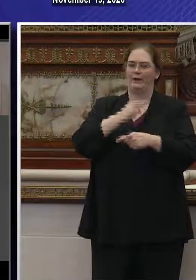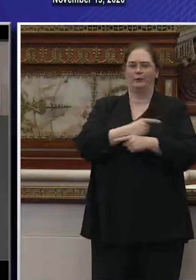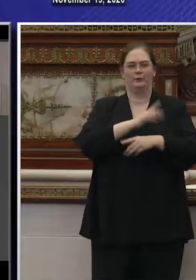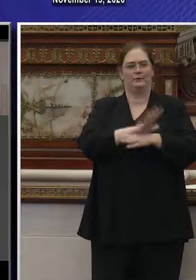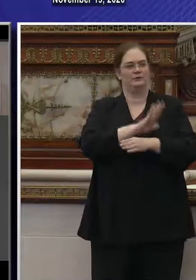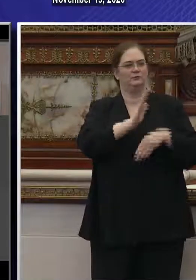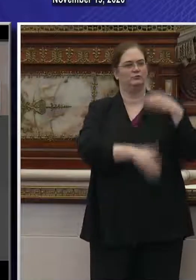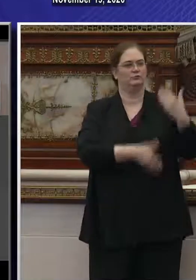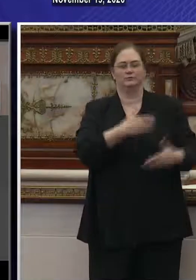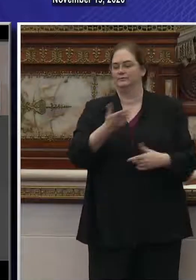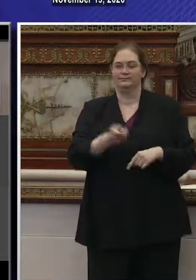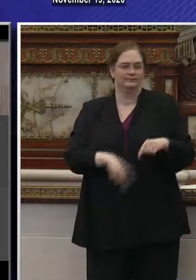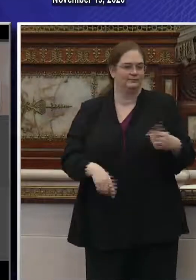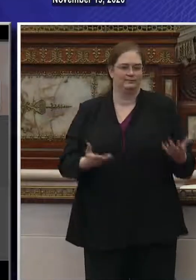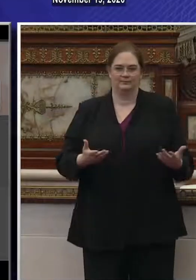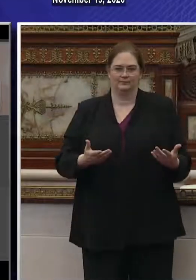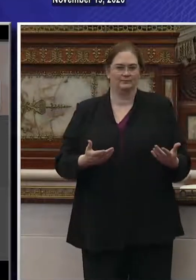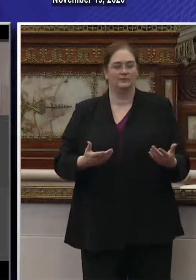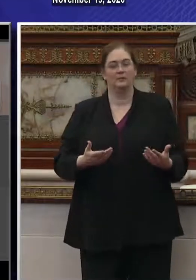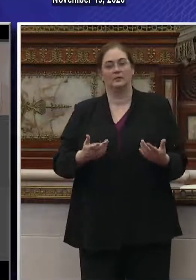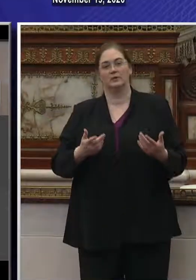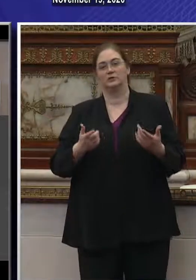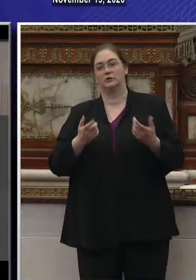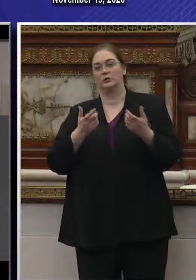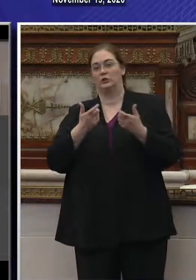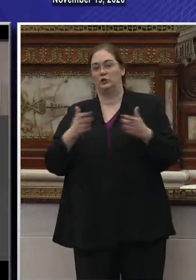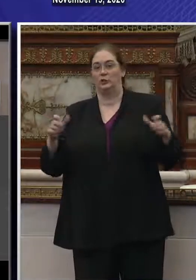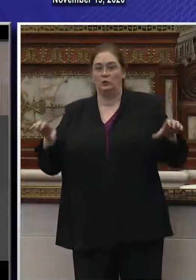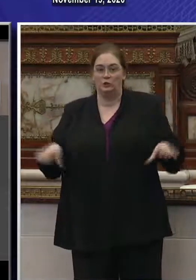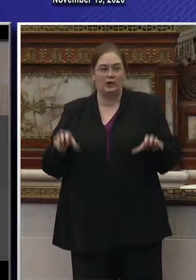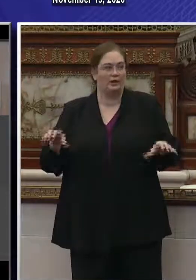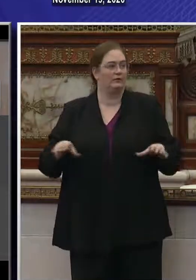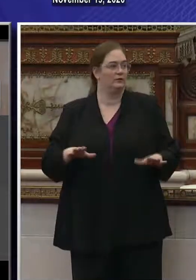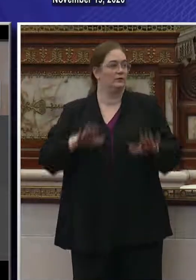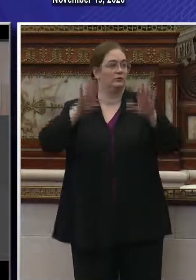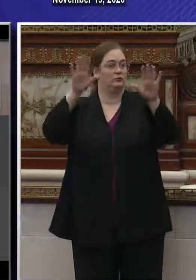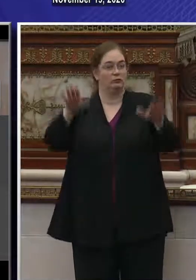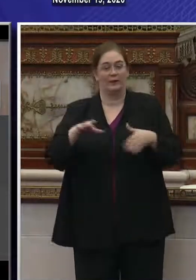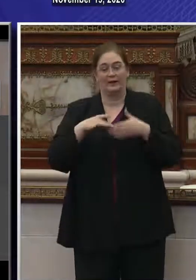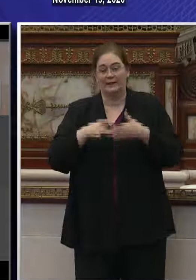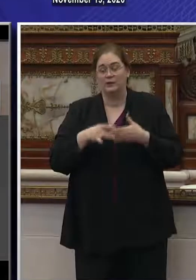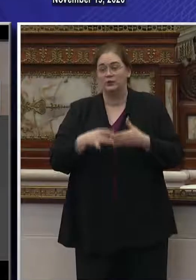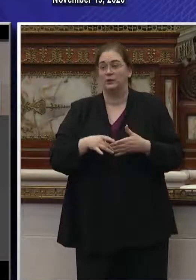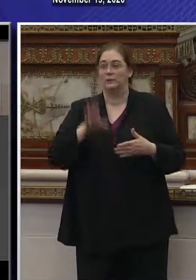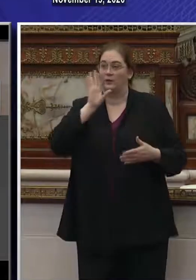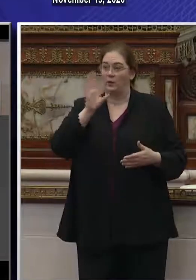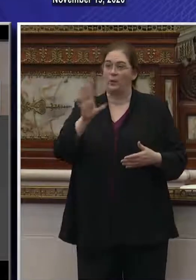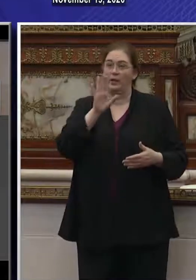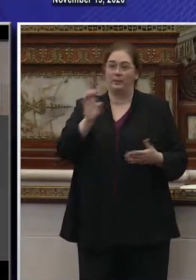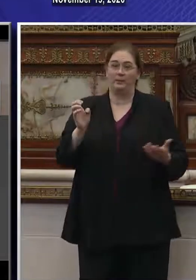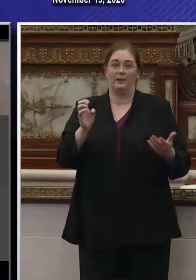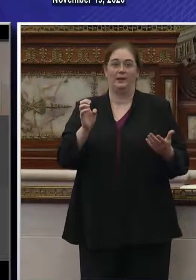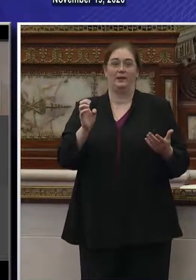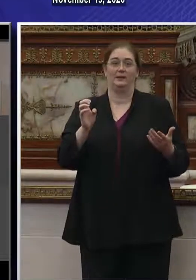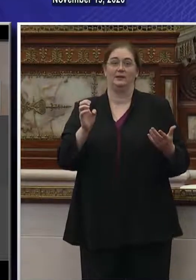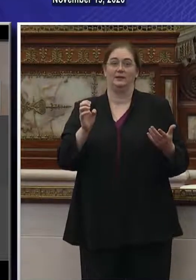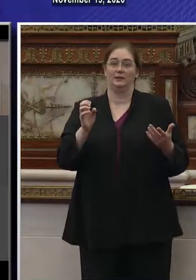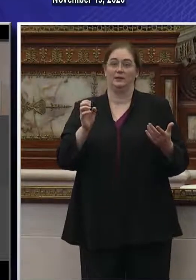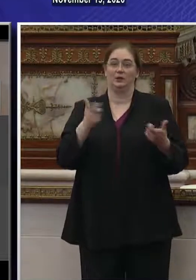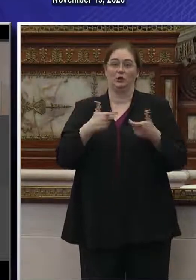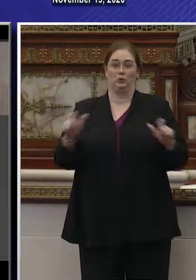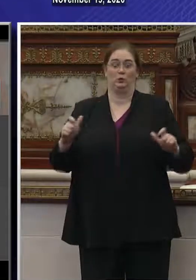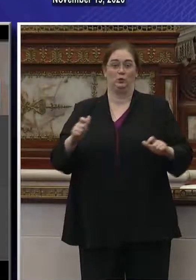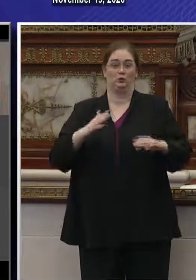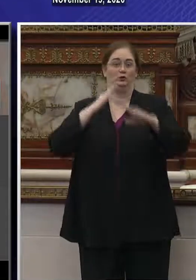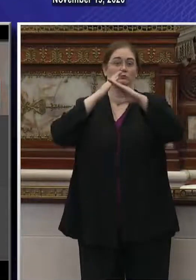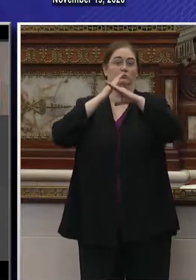way, because it's a huge effort. We have great leadership, but there are going to be tremendous hurdles,